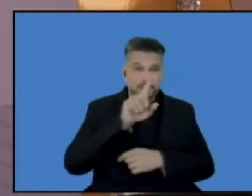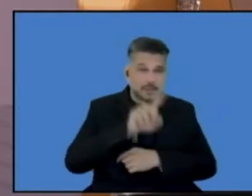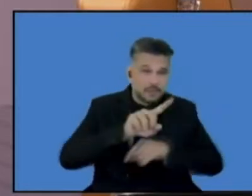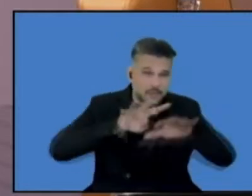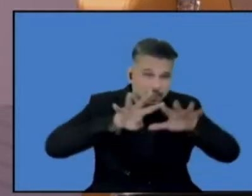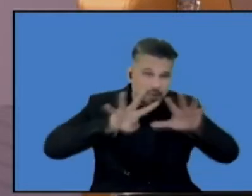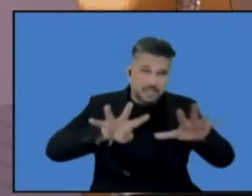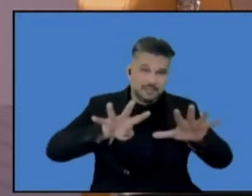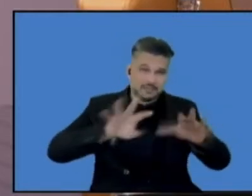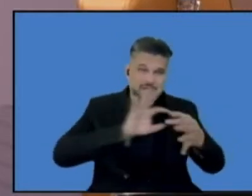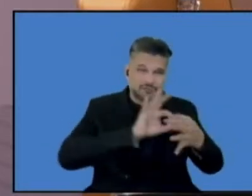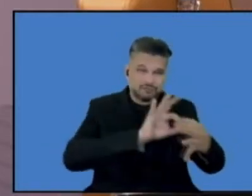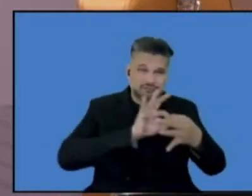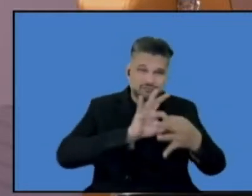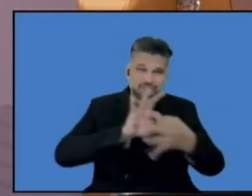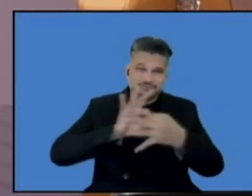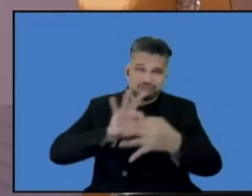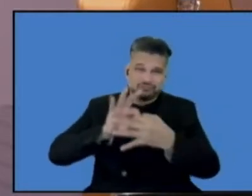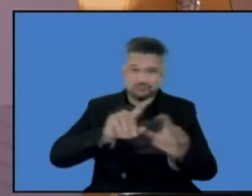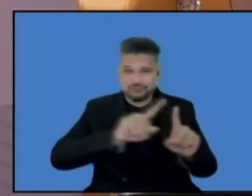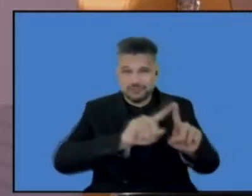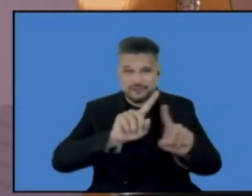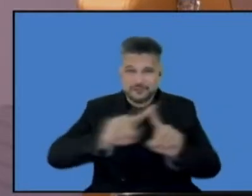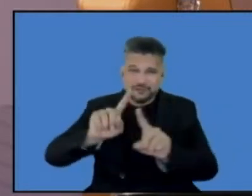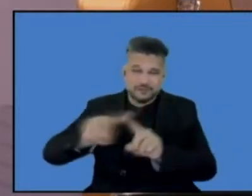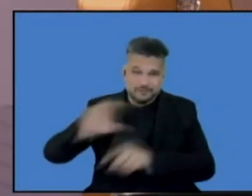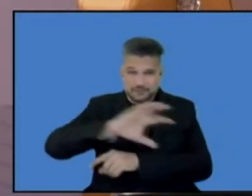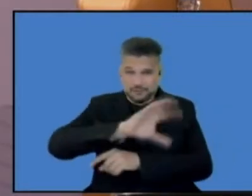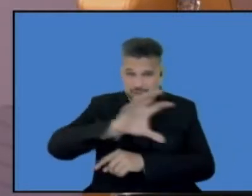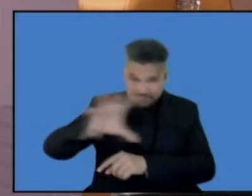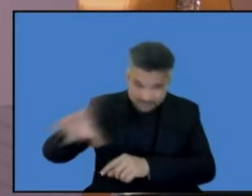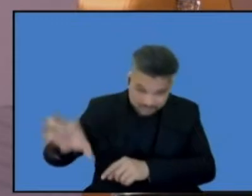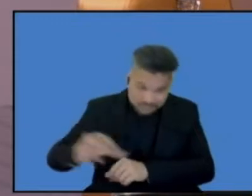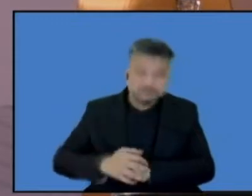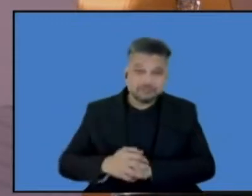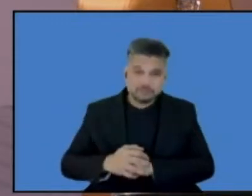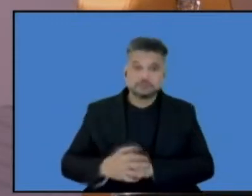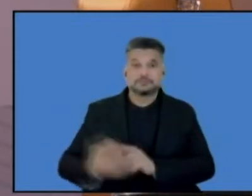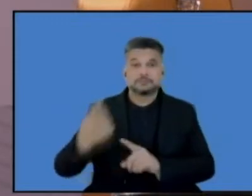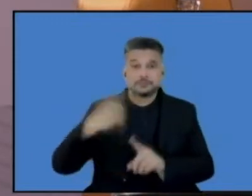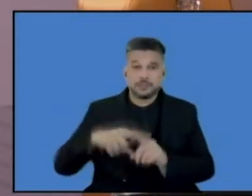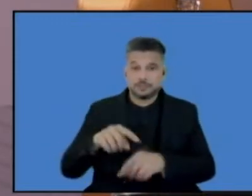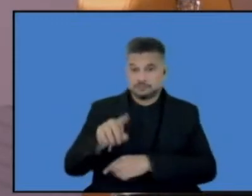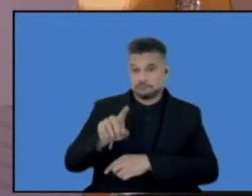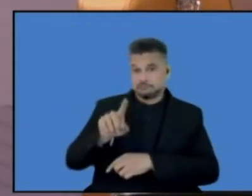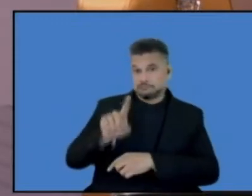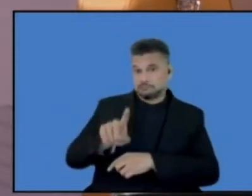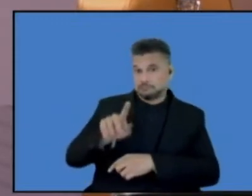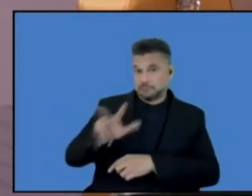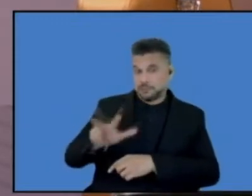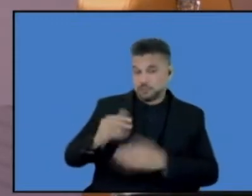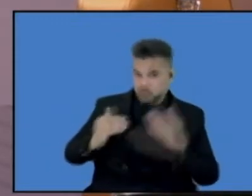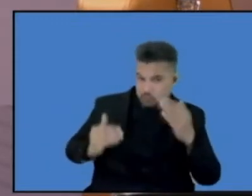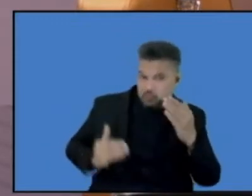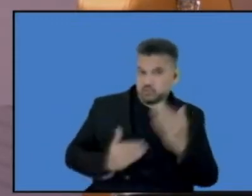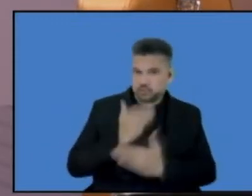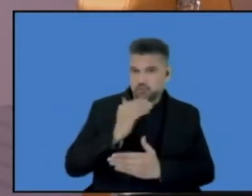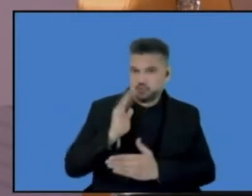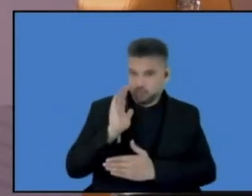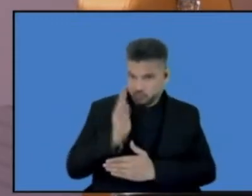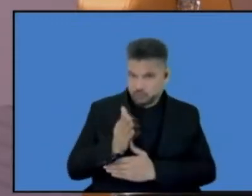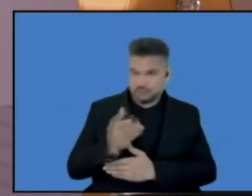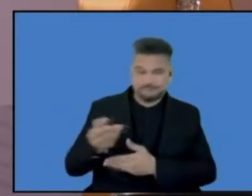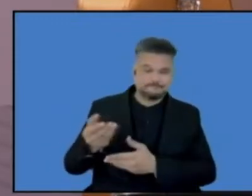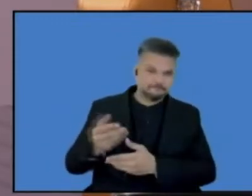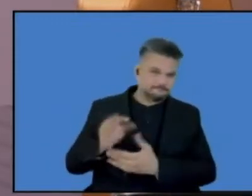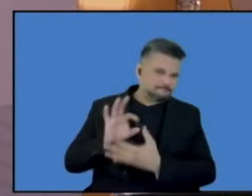cooperation with different countries, and 13 new are coming on the way. And hopefully, it's not always been